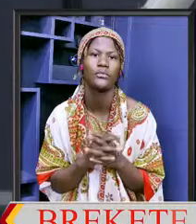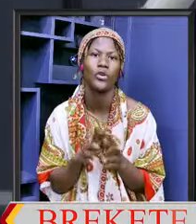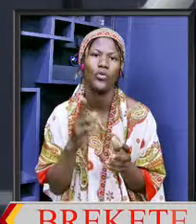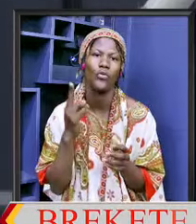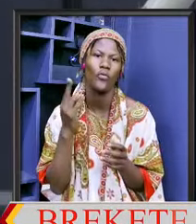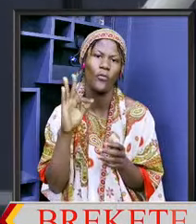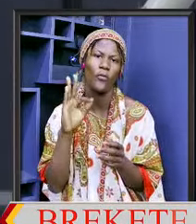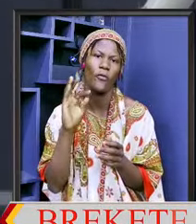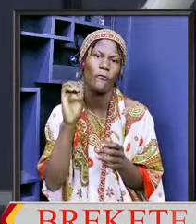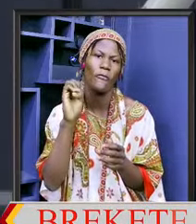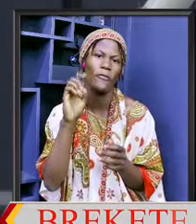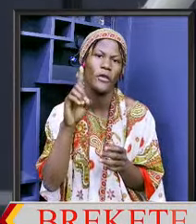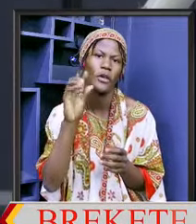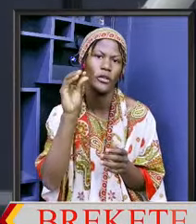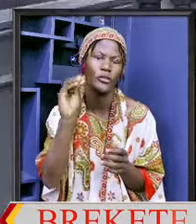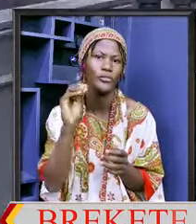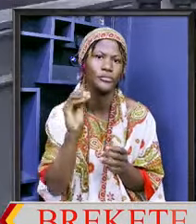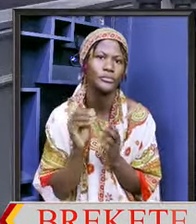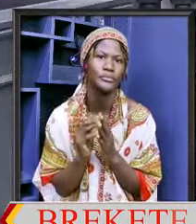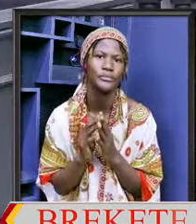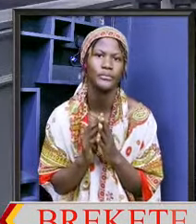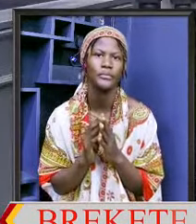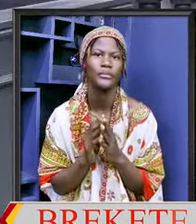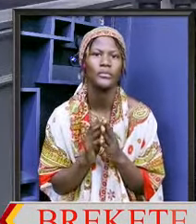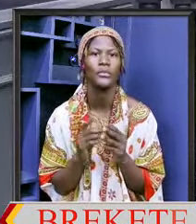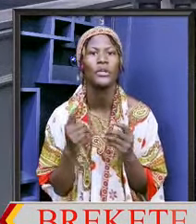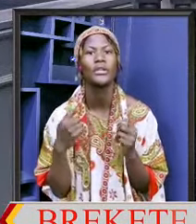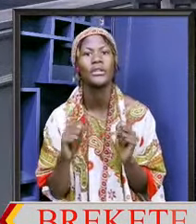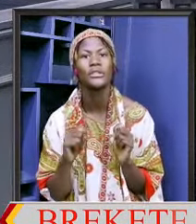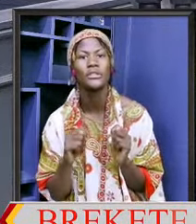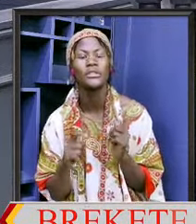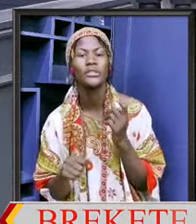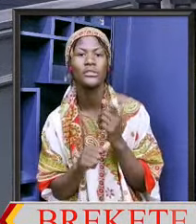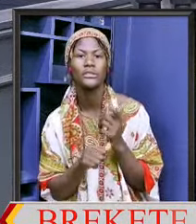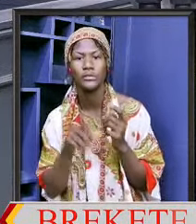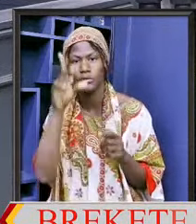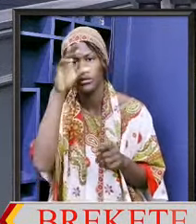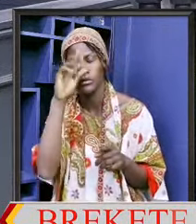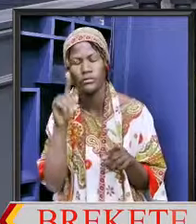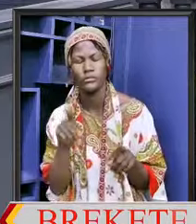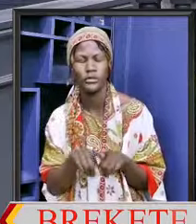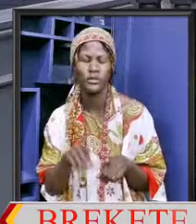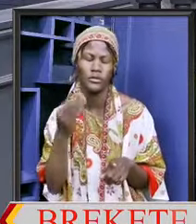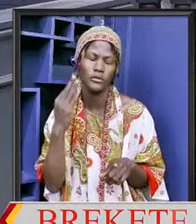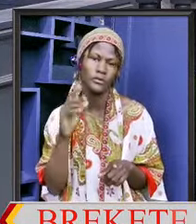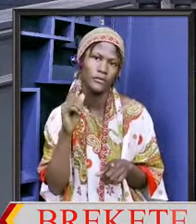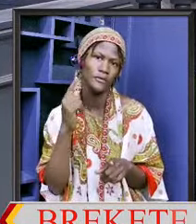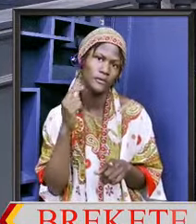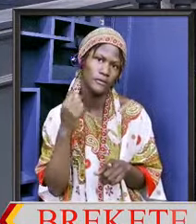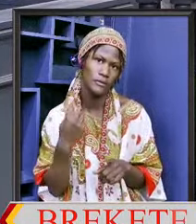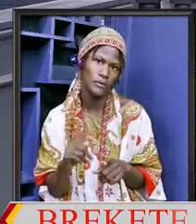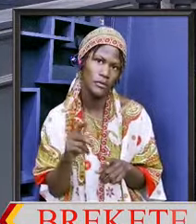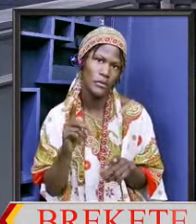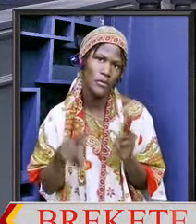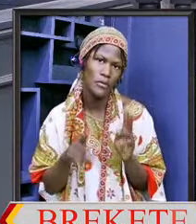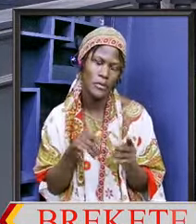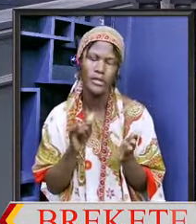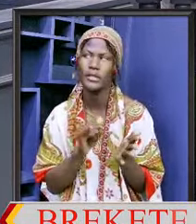further? What's the ordinary president? The senior brother of the person who claims say they kidnap